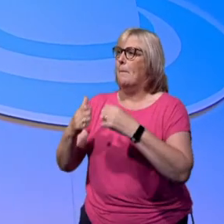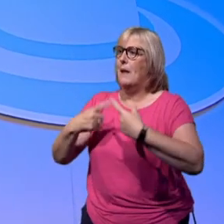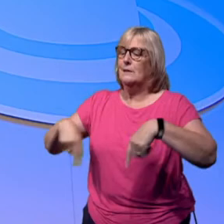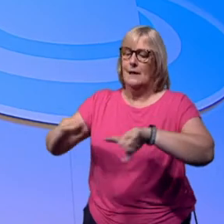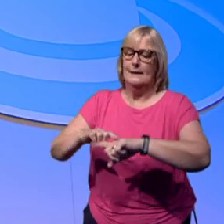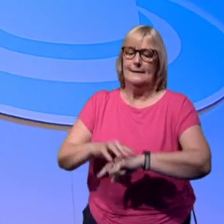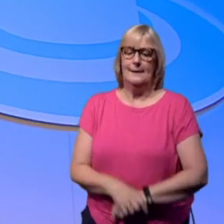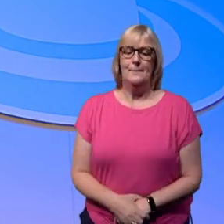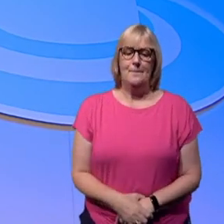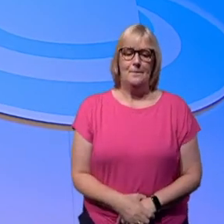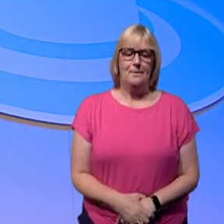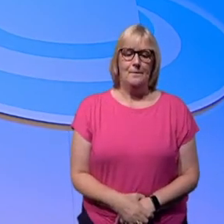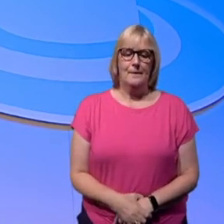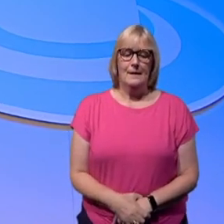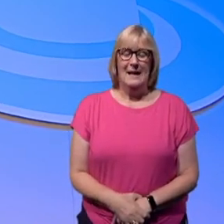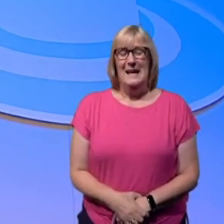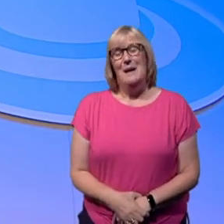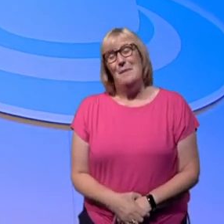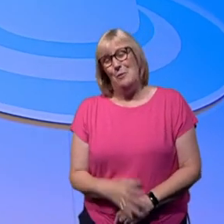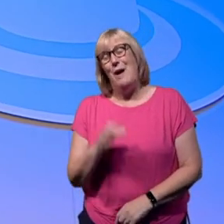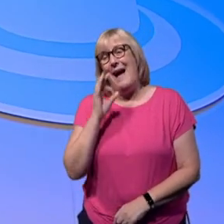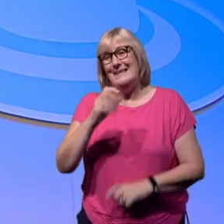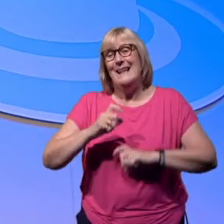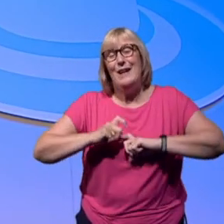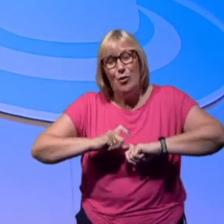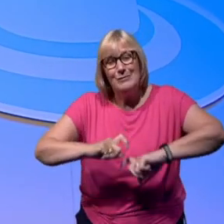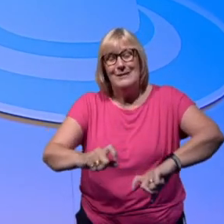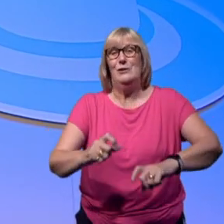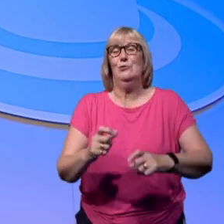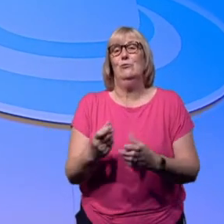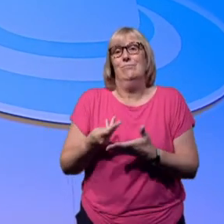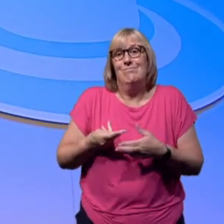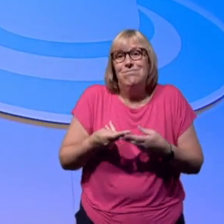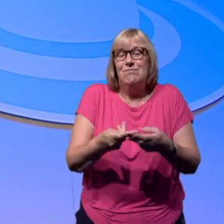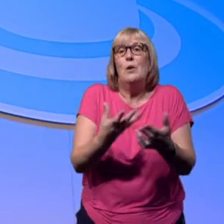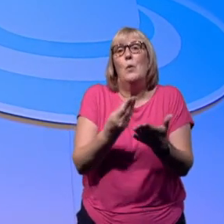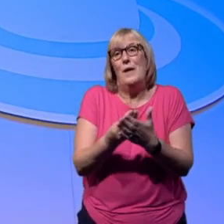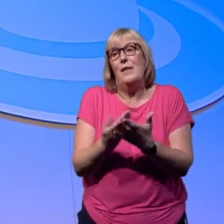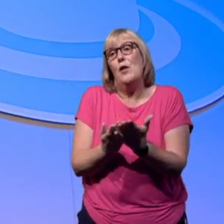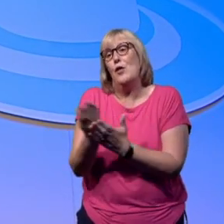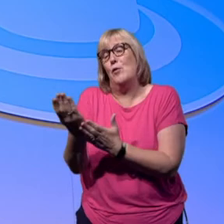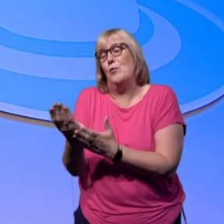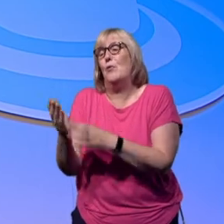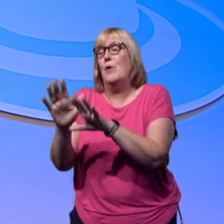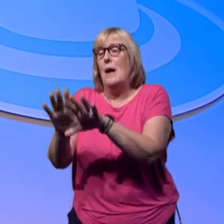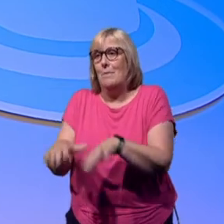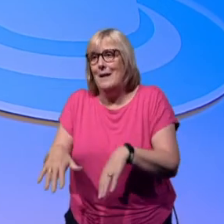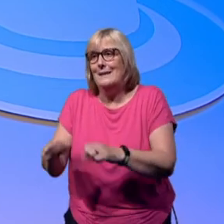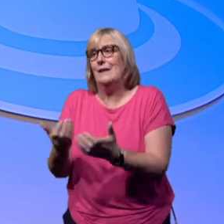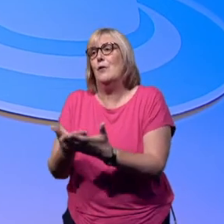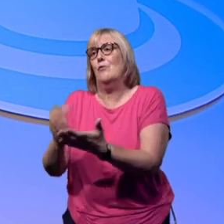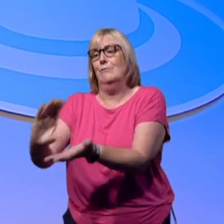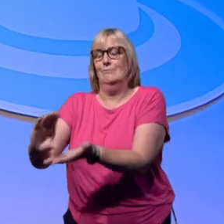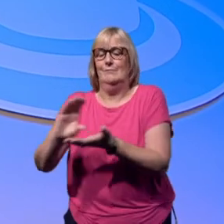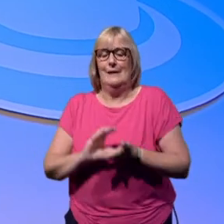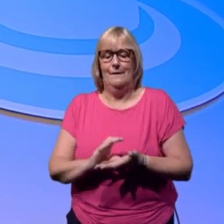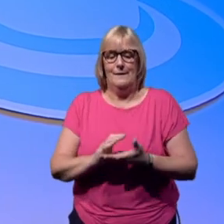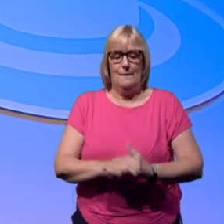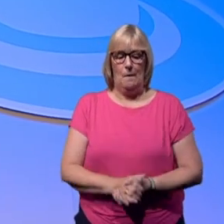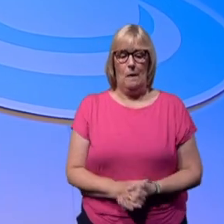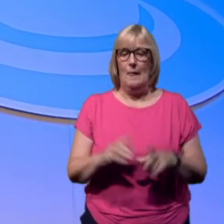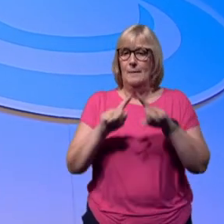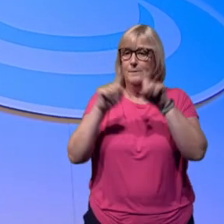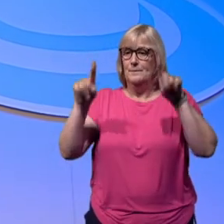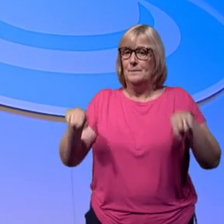and we would ask if you'd be able to continue that journey with us. We'd love you to do that. These brochures